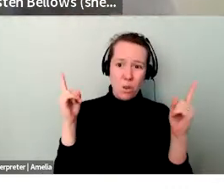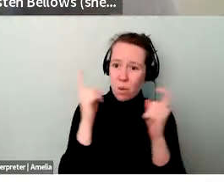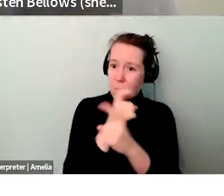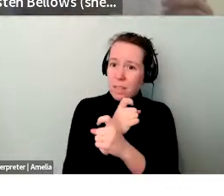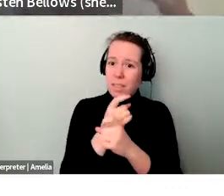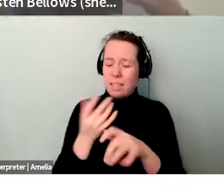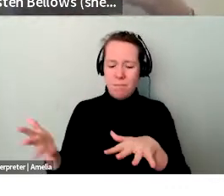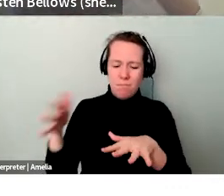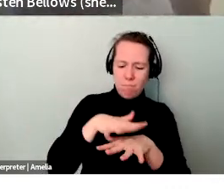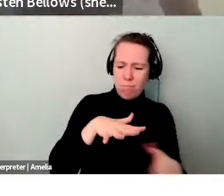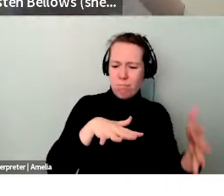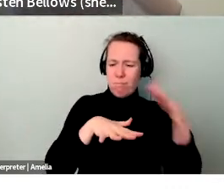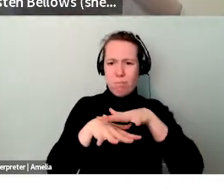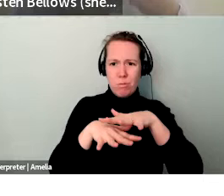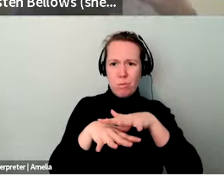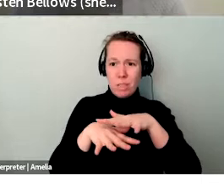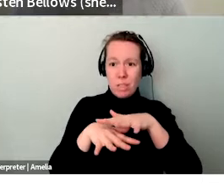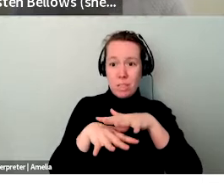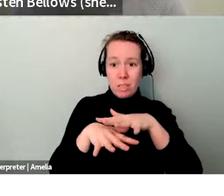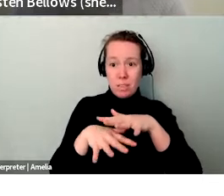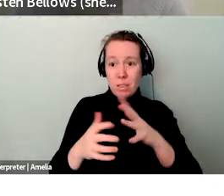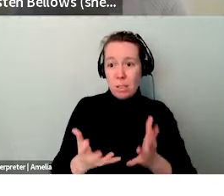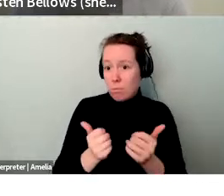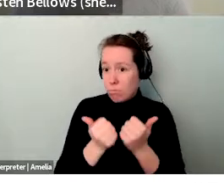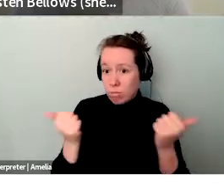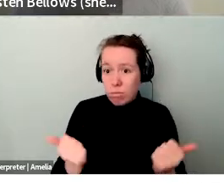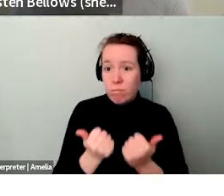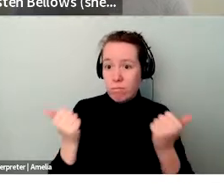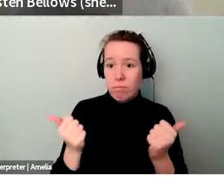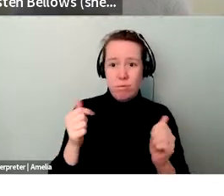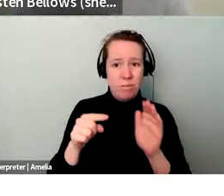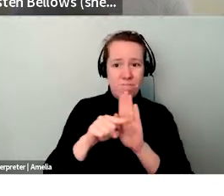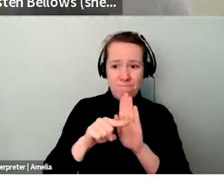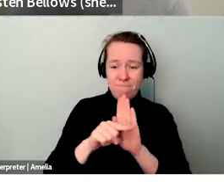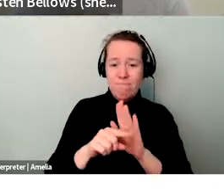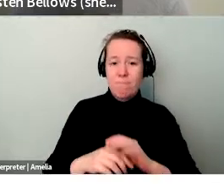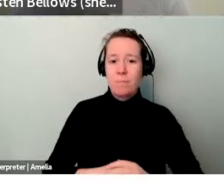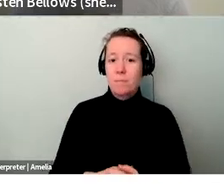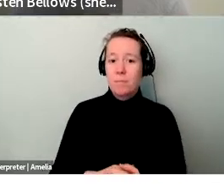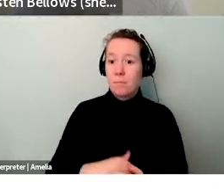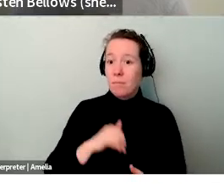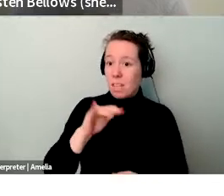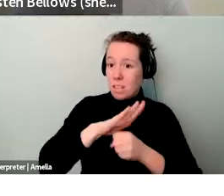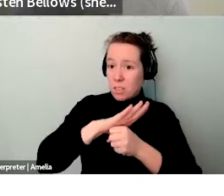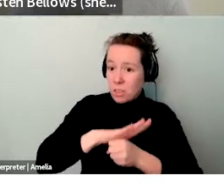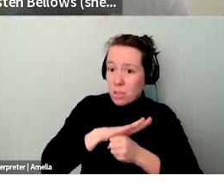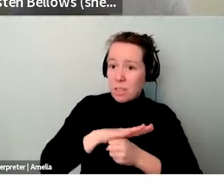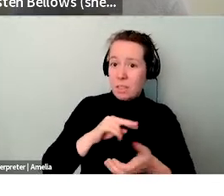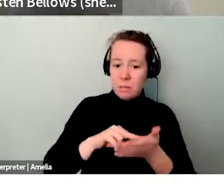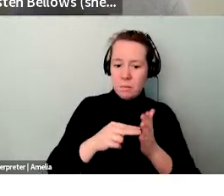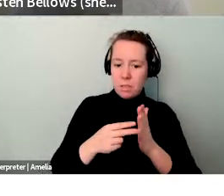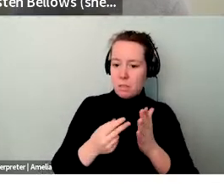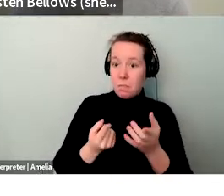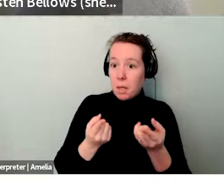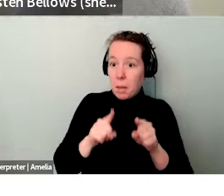that we have to work through when we're job searching. So this stress may lead us to avoiding the job search